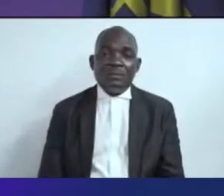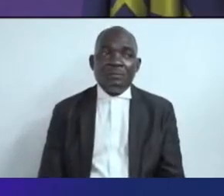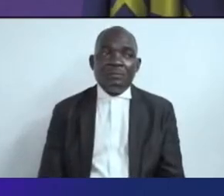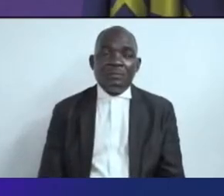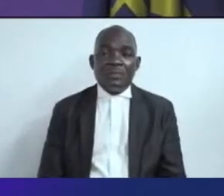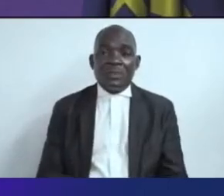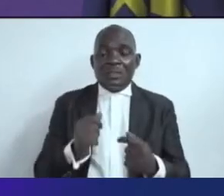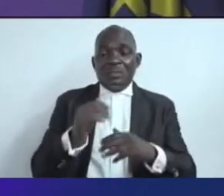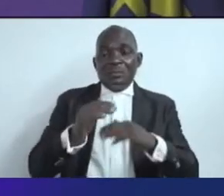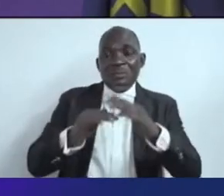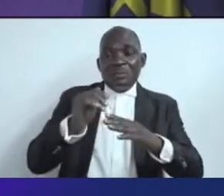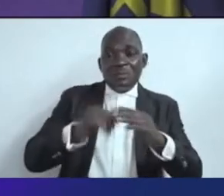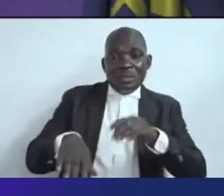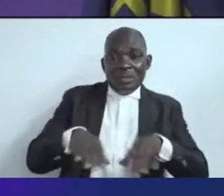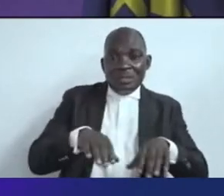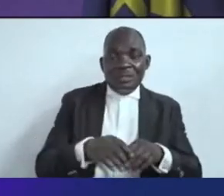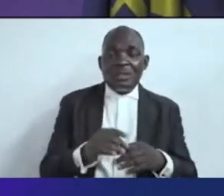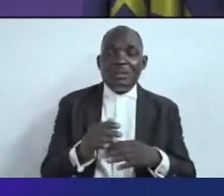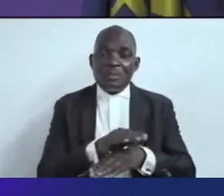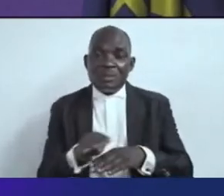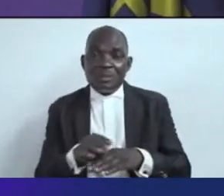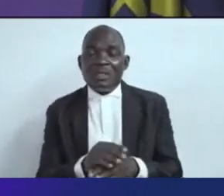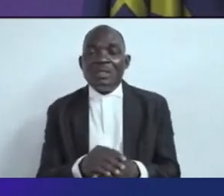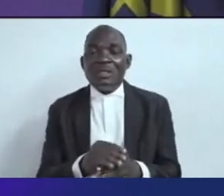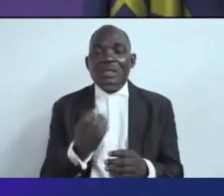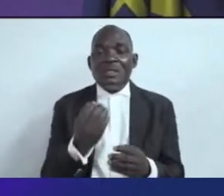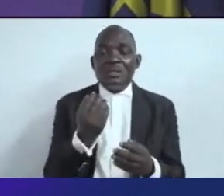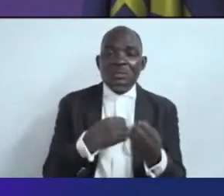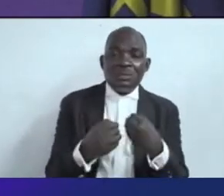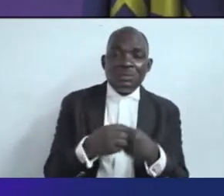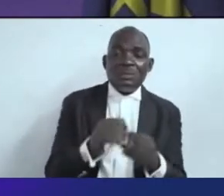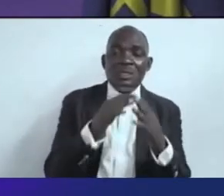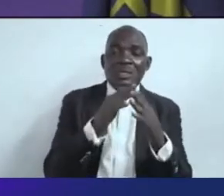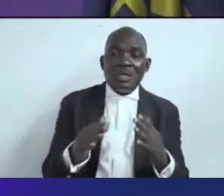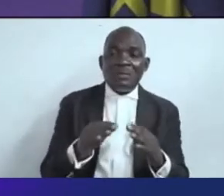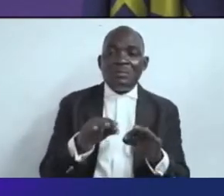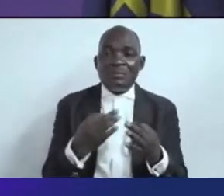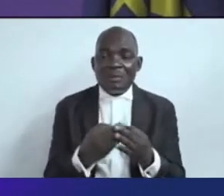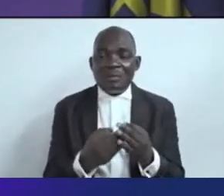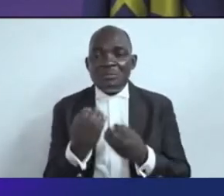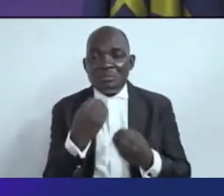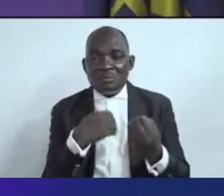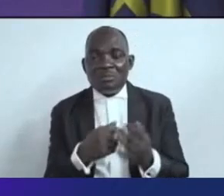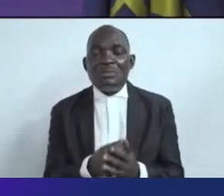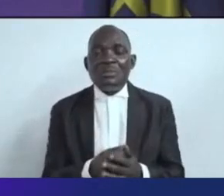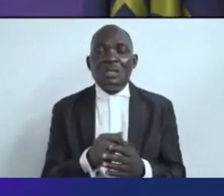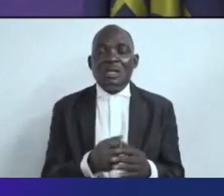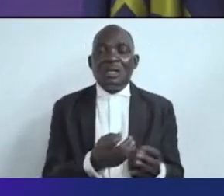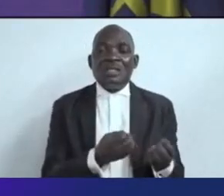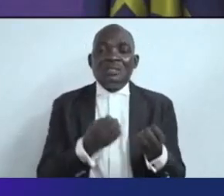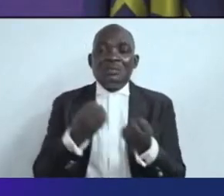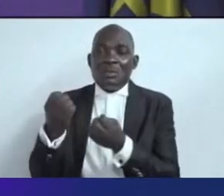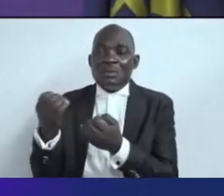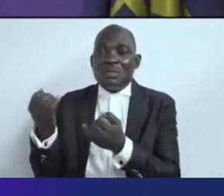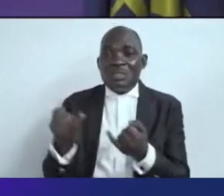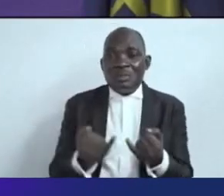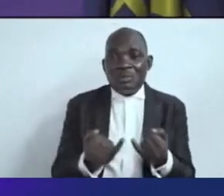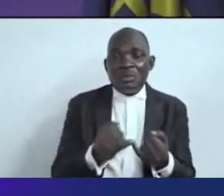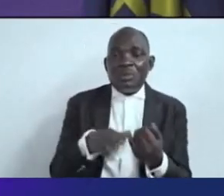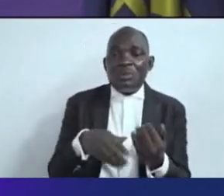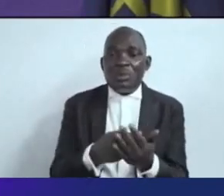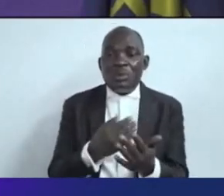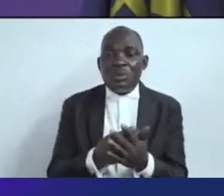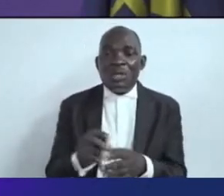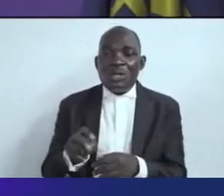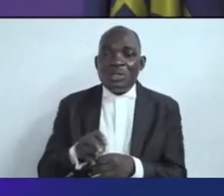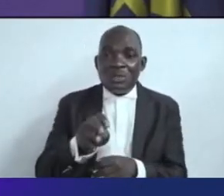2023. Construction activities, consumption demand by households and firms, exports, imports, and